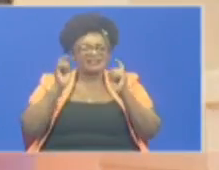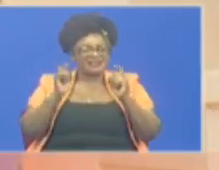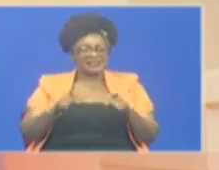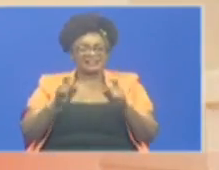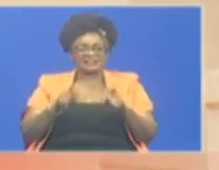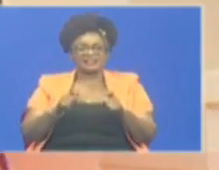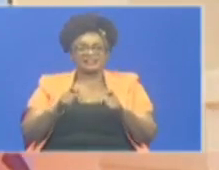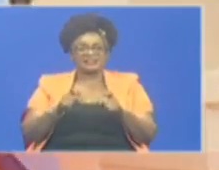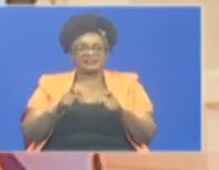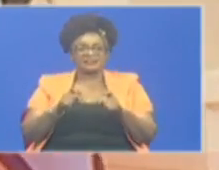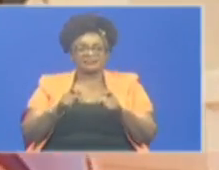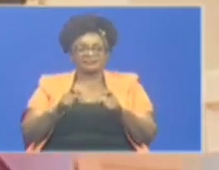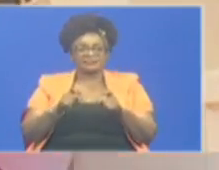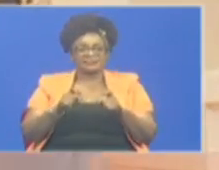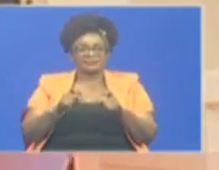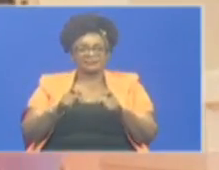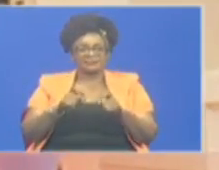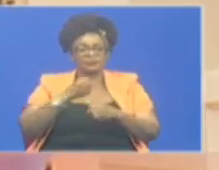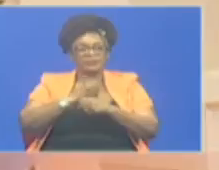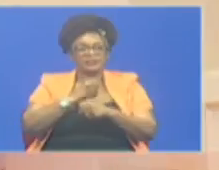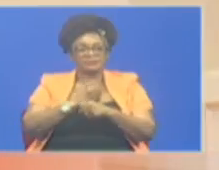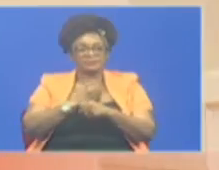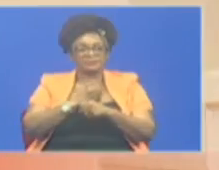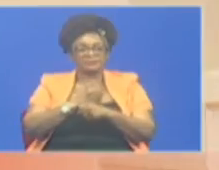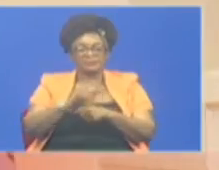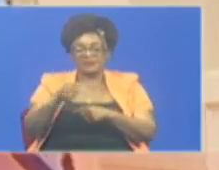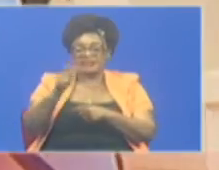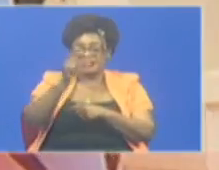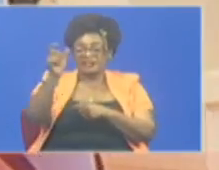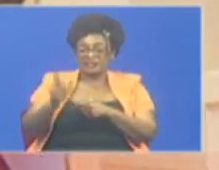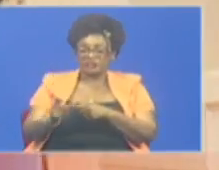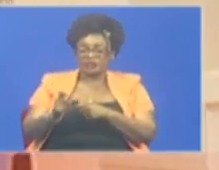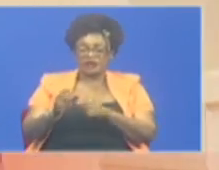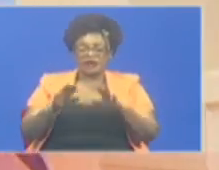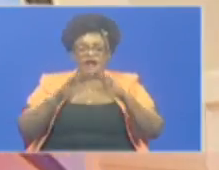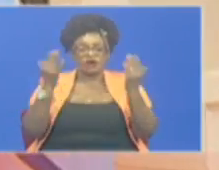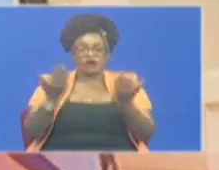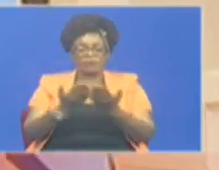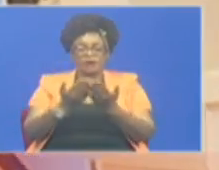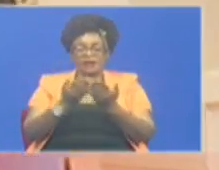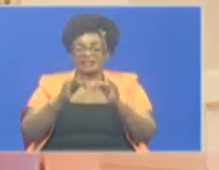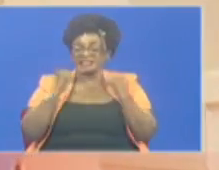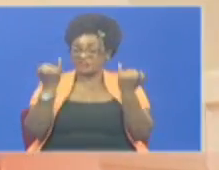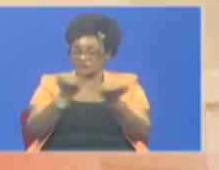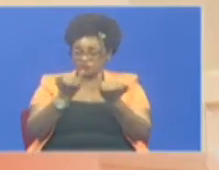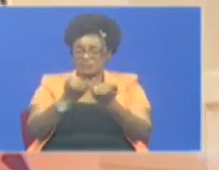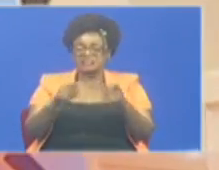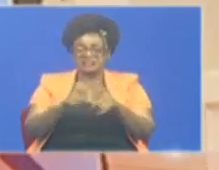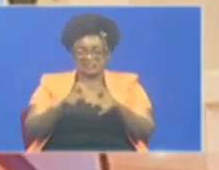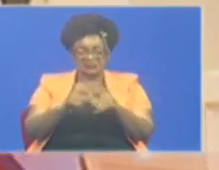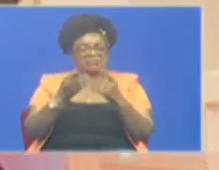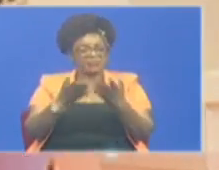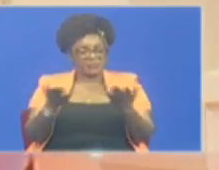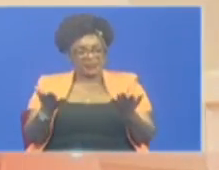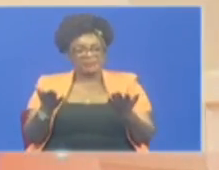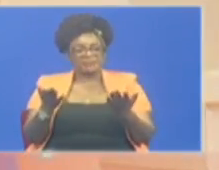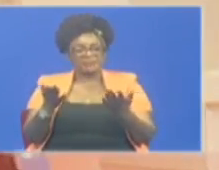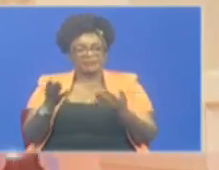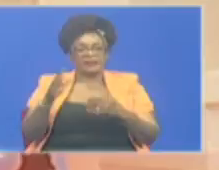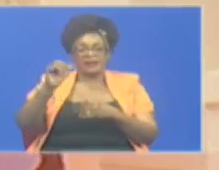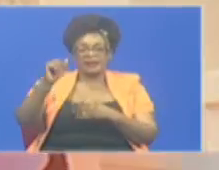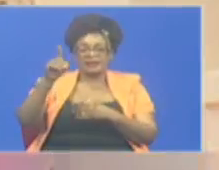come. Other regional and global institutions have also stepped up. For example, the Africa Development